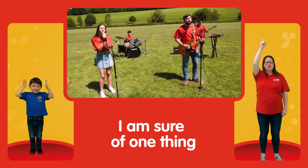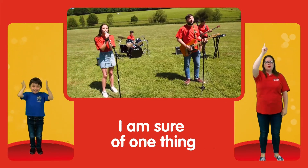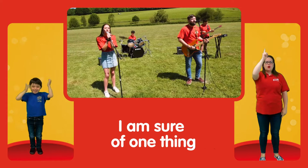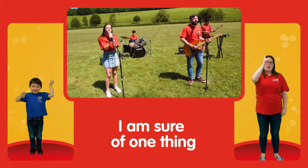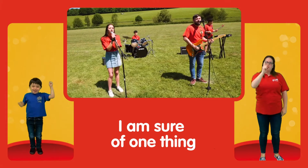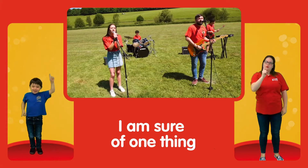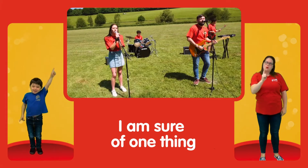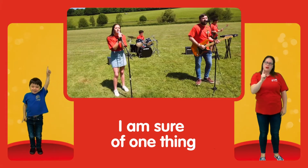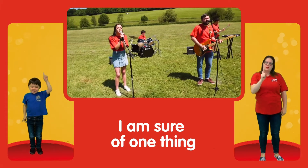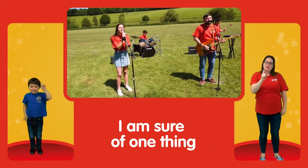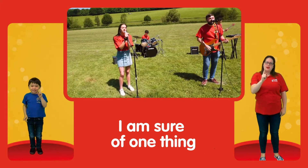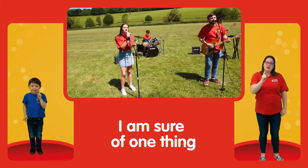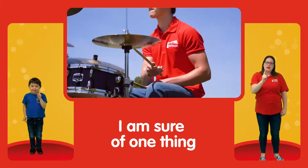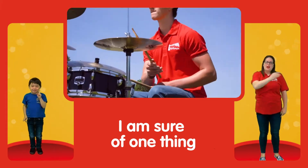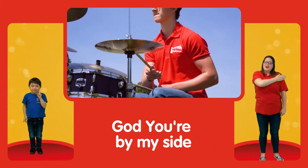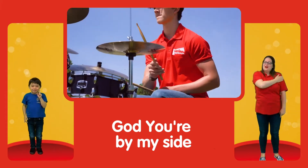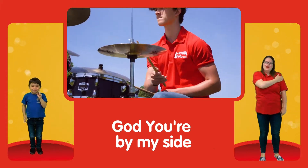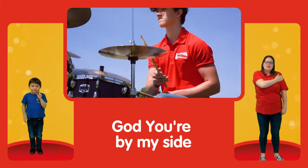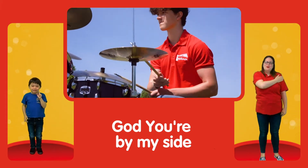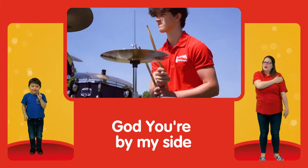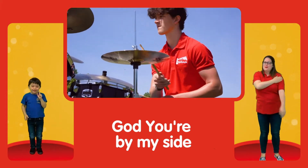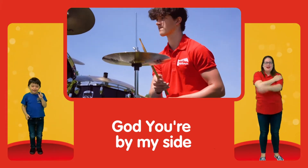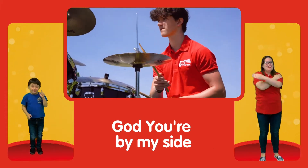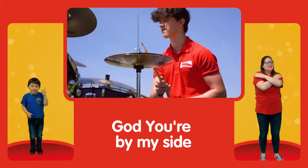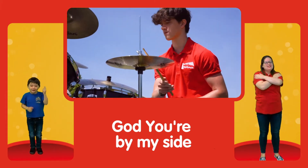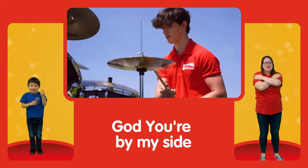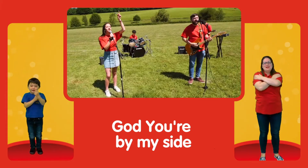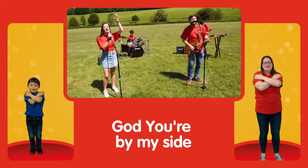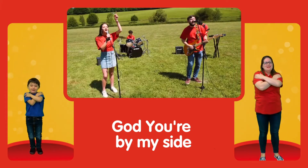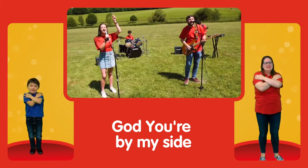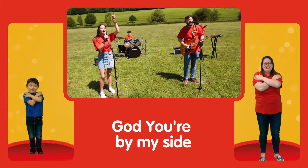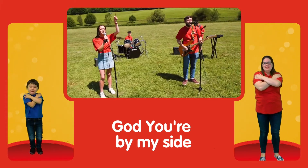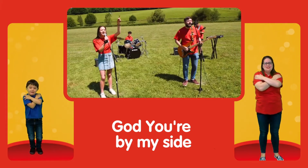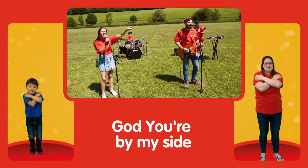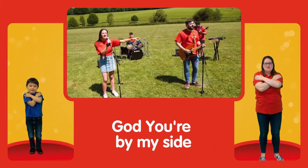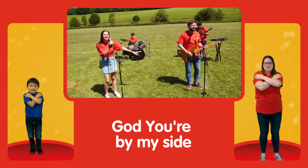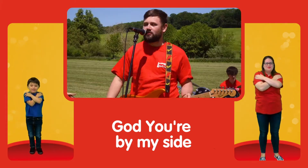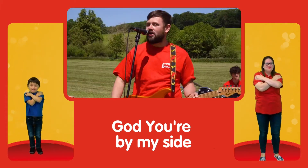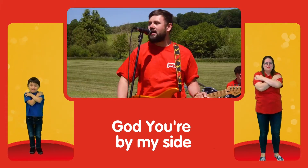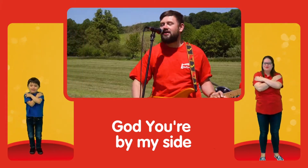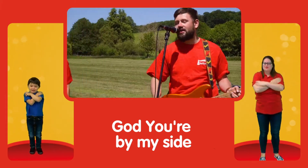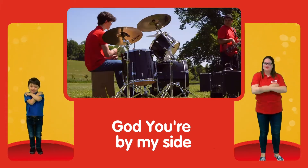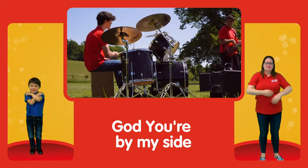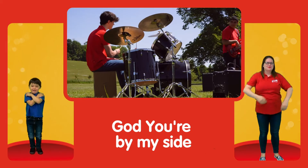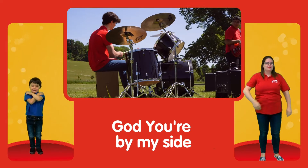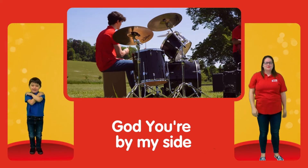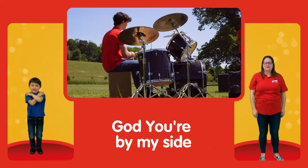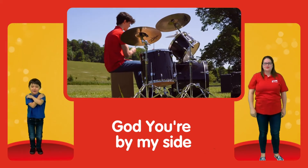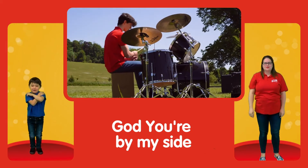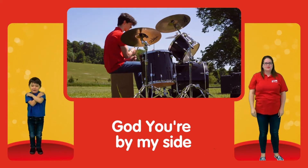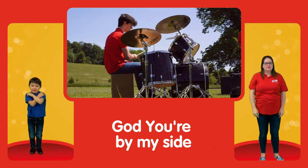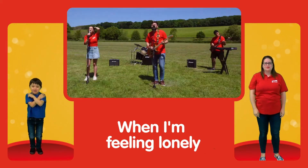I am sure of one thing, got you by my side, yeah.